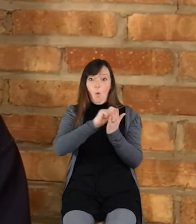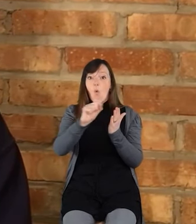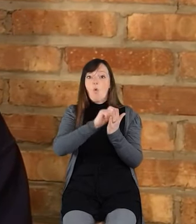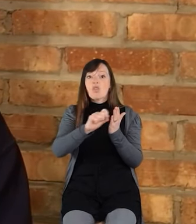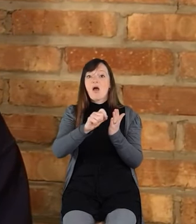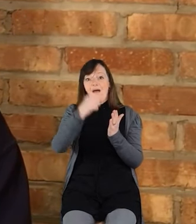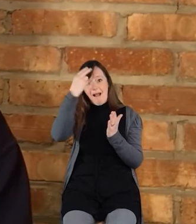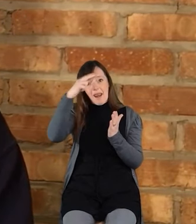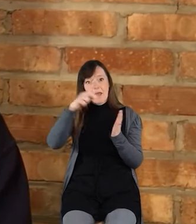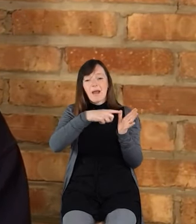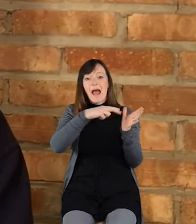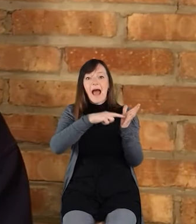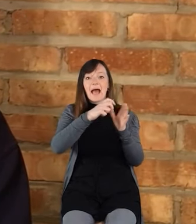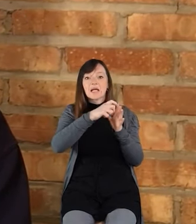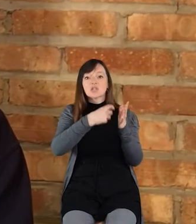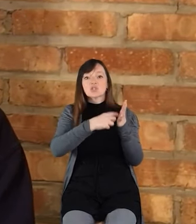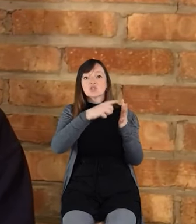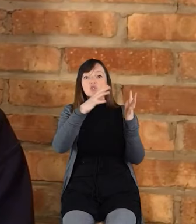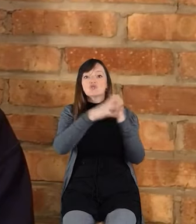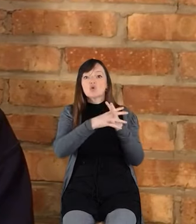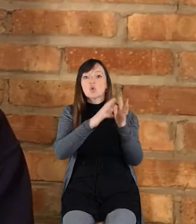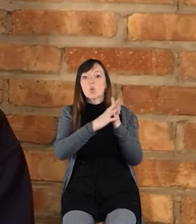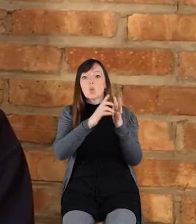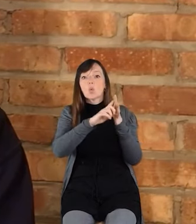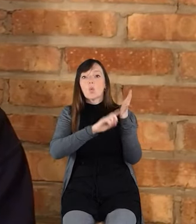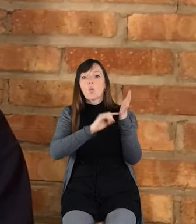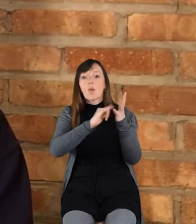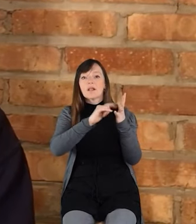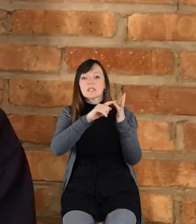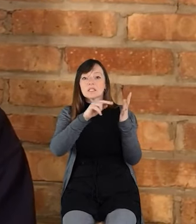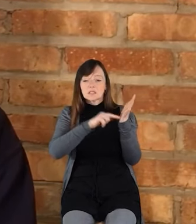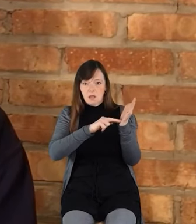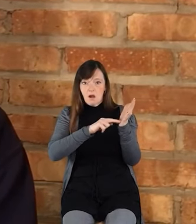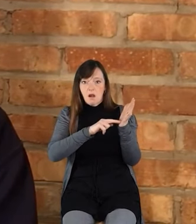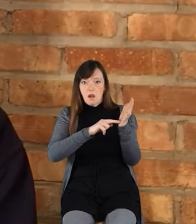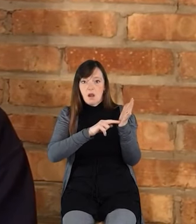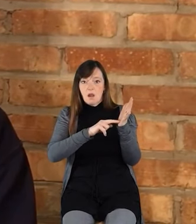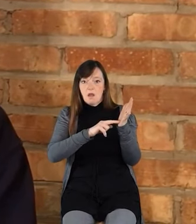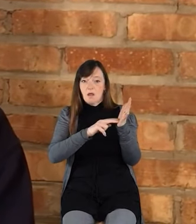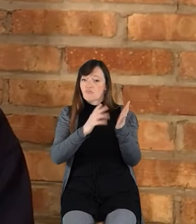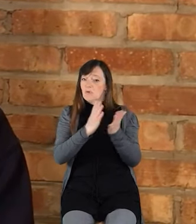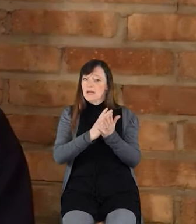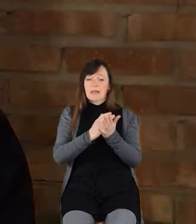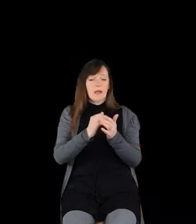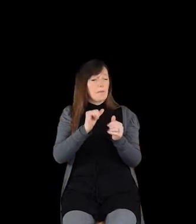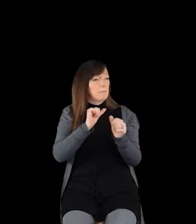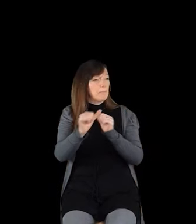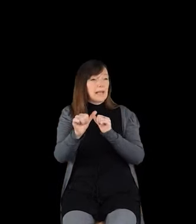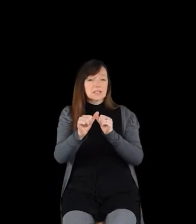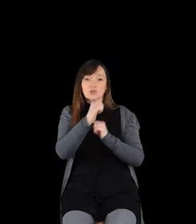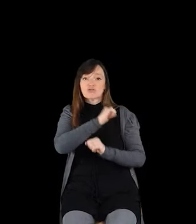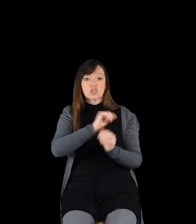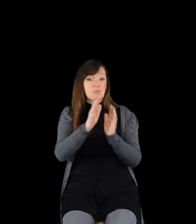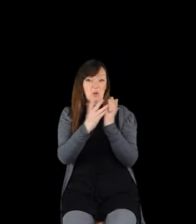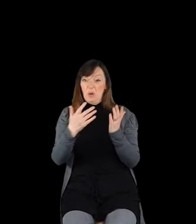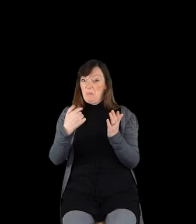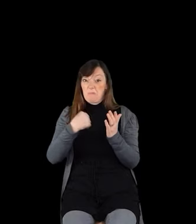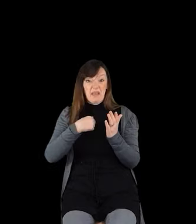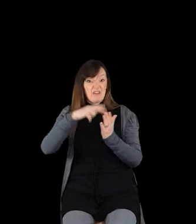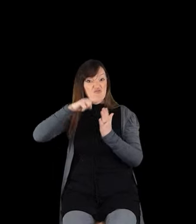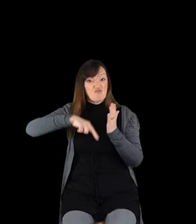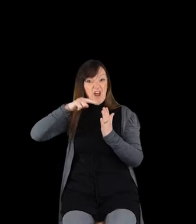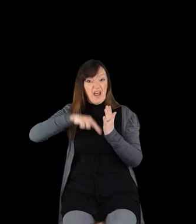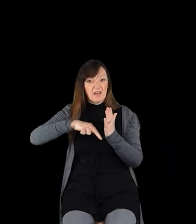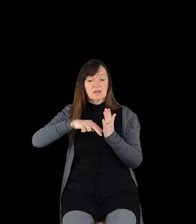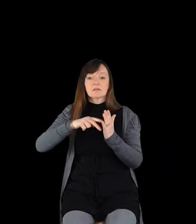written one of the best Christian books I have ever read. It's called Incomparable. It looks at